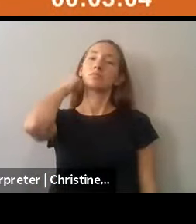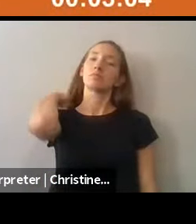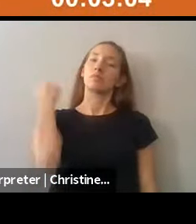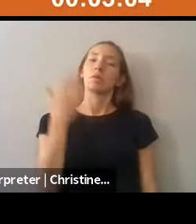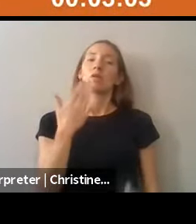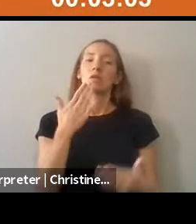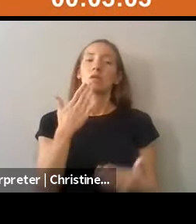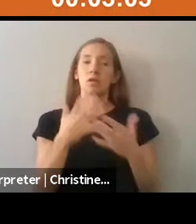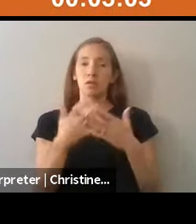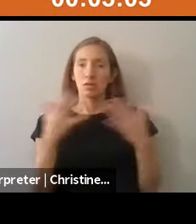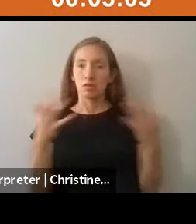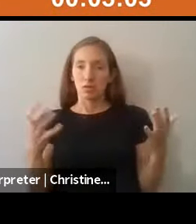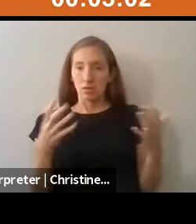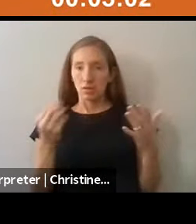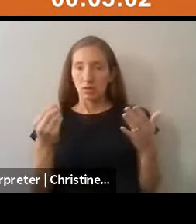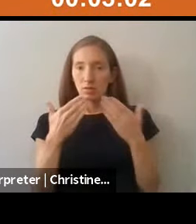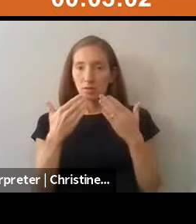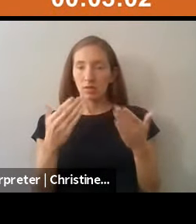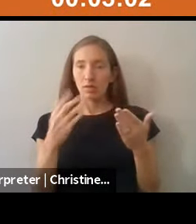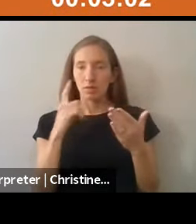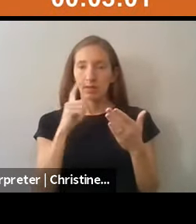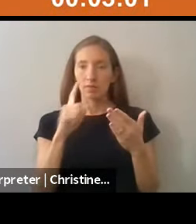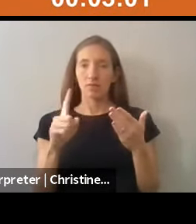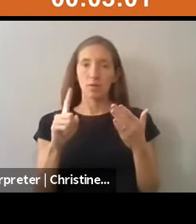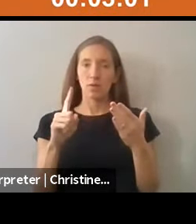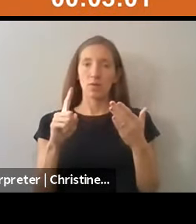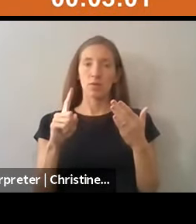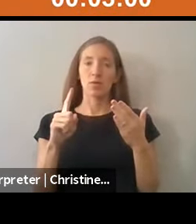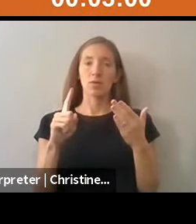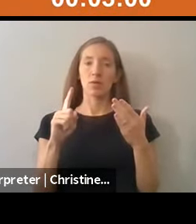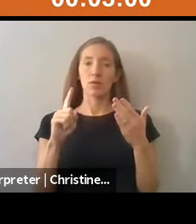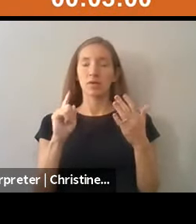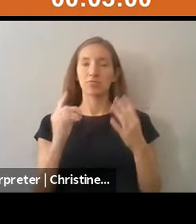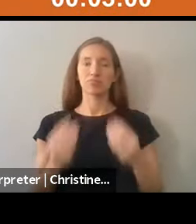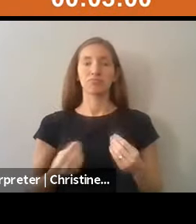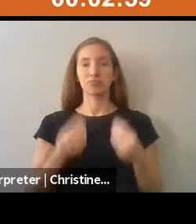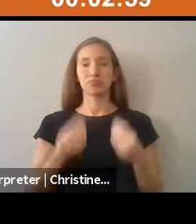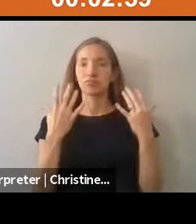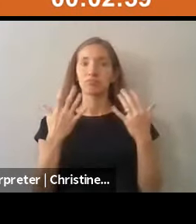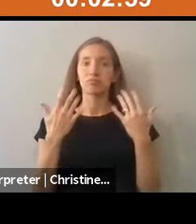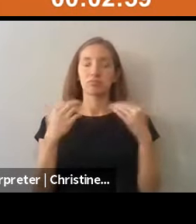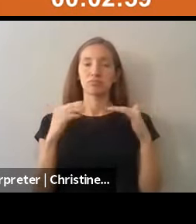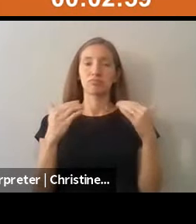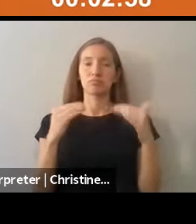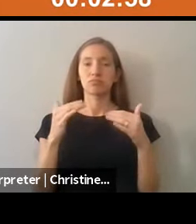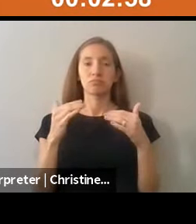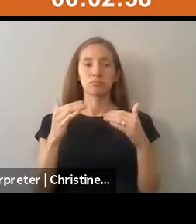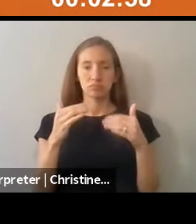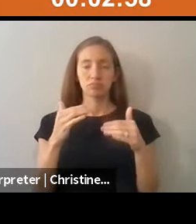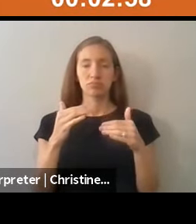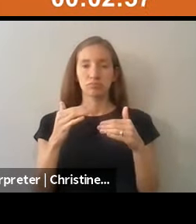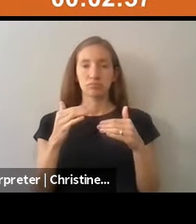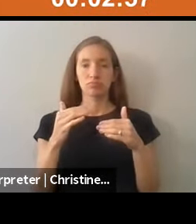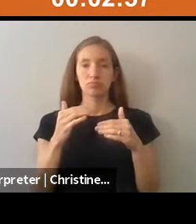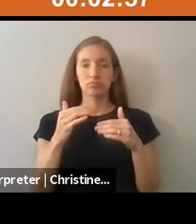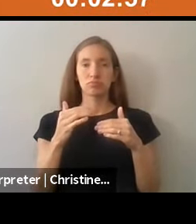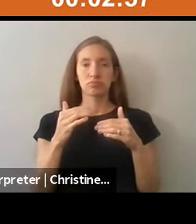And thank you for such an inspiring and stimulating, actually, high-level meeting. It has been